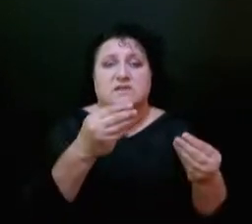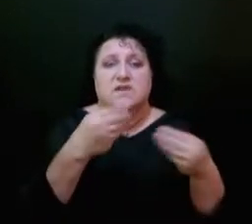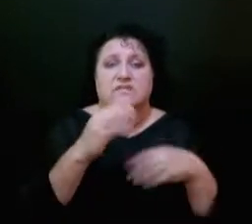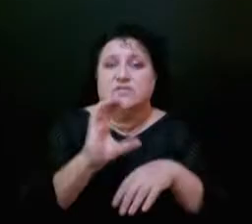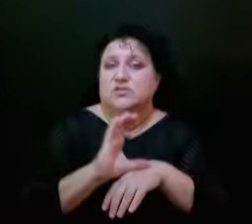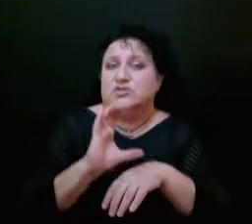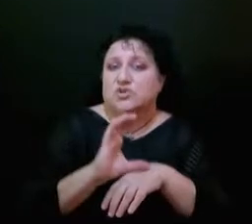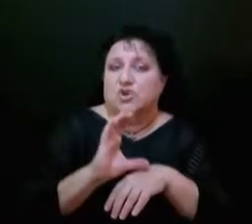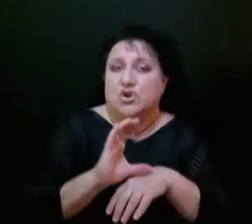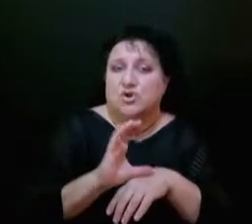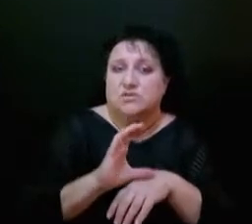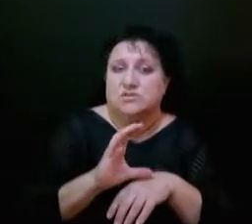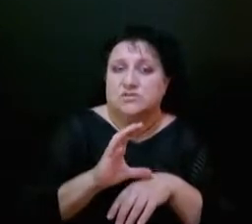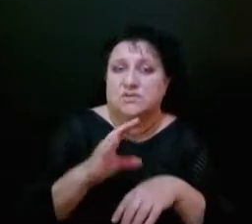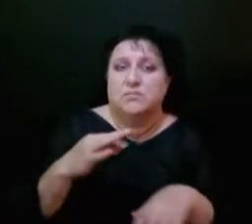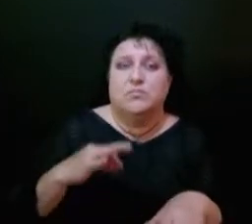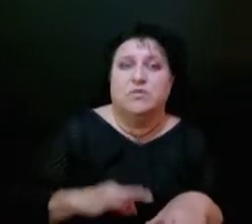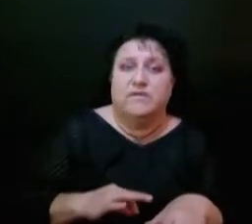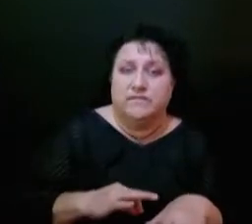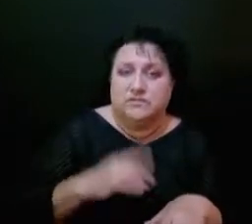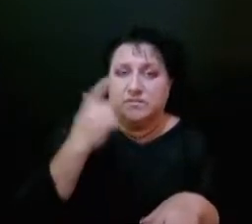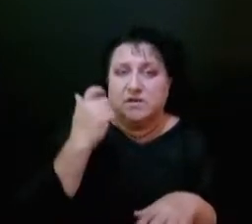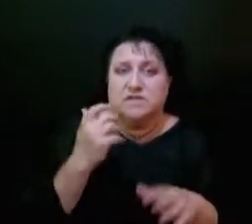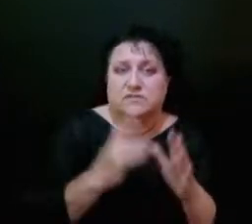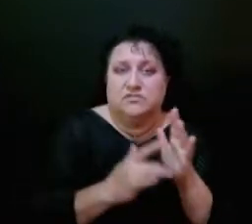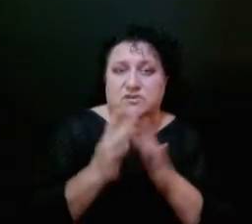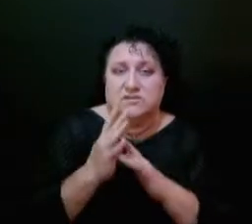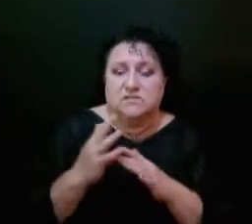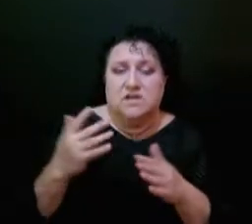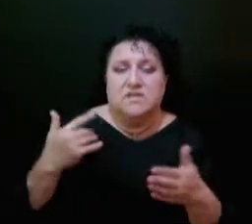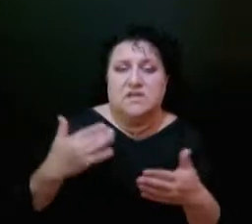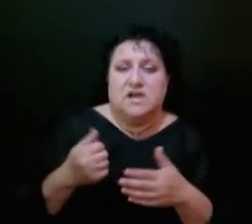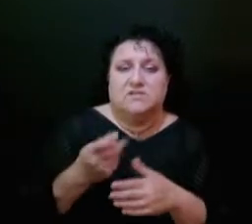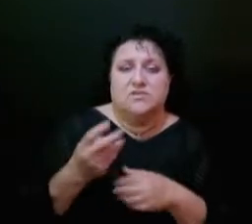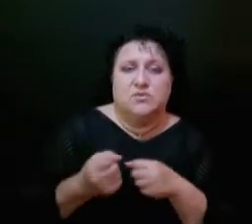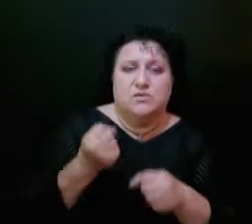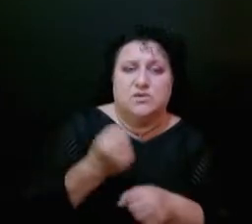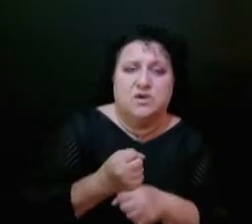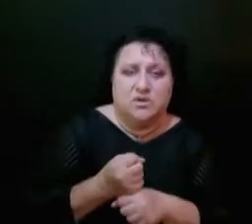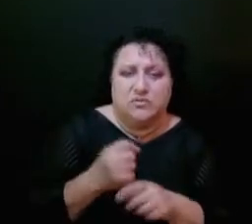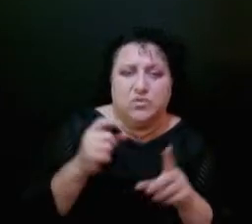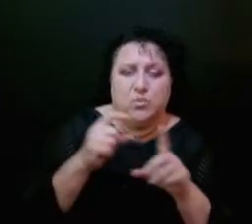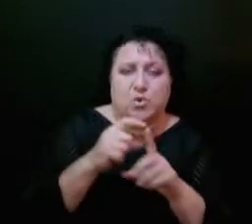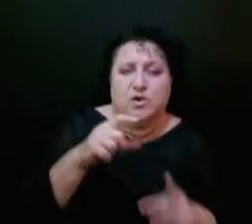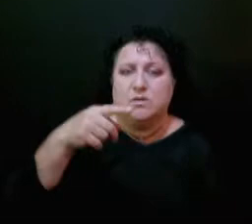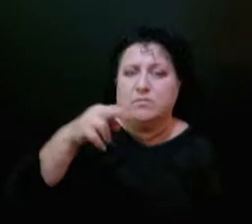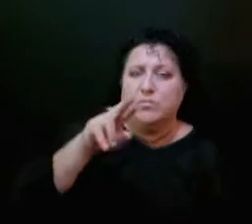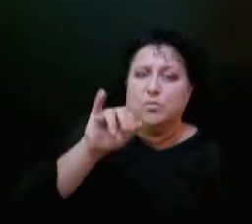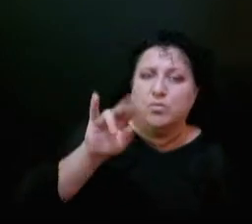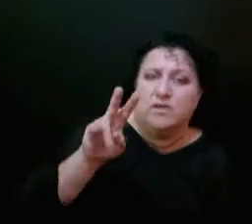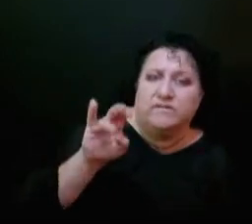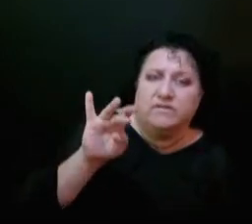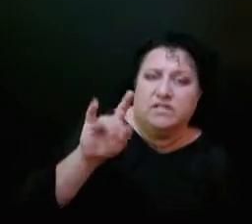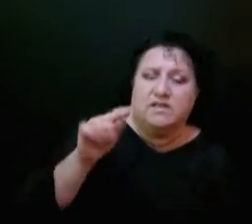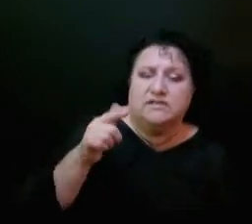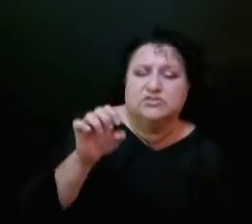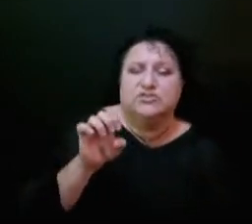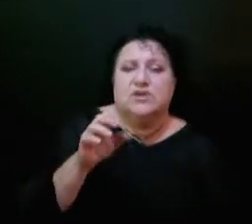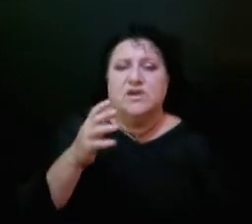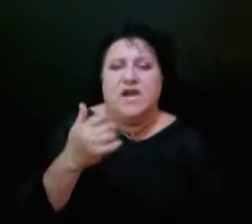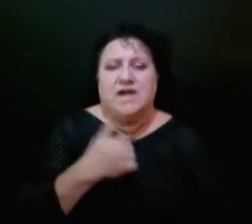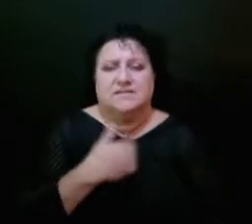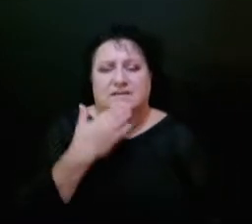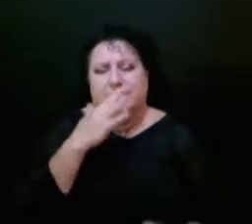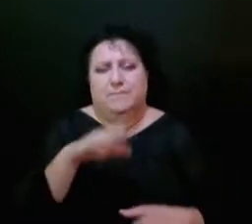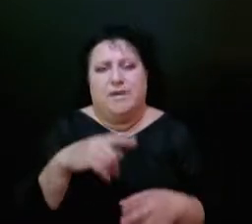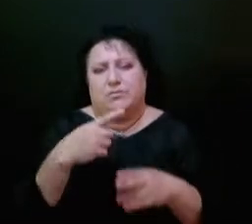privilege because of Jesus. Now, in the last few years, privilege has kind of gotten a bad rap, right? It's been critiqued. Privilege is not, people